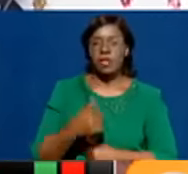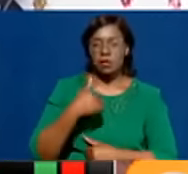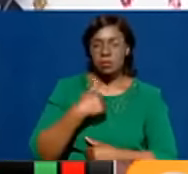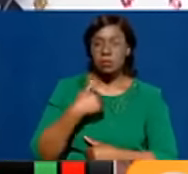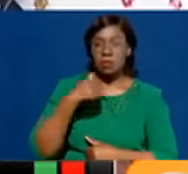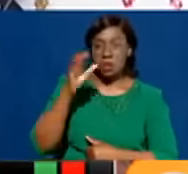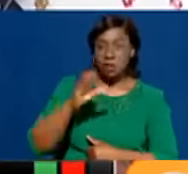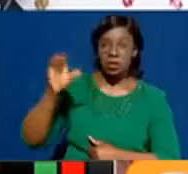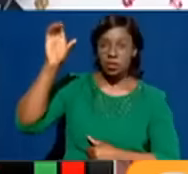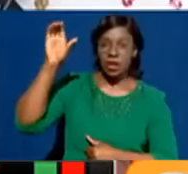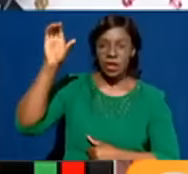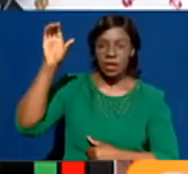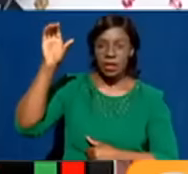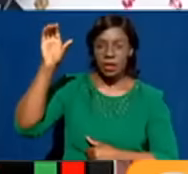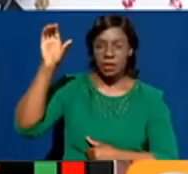swear